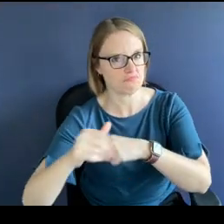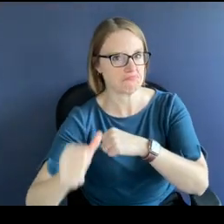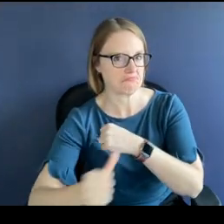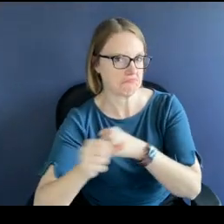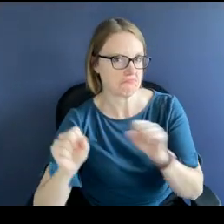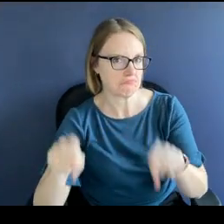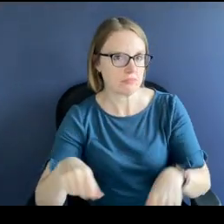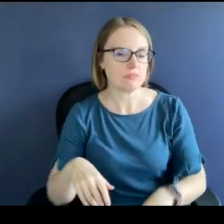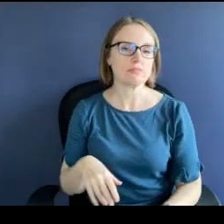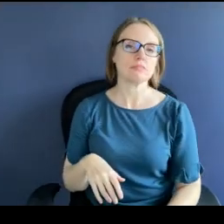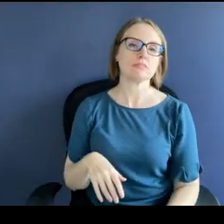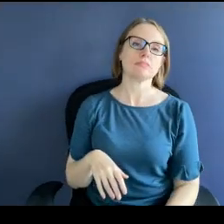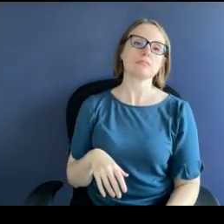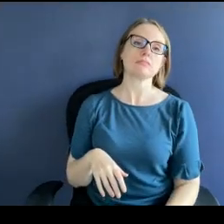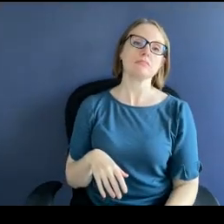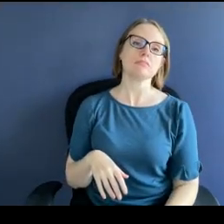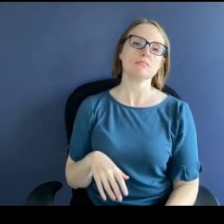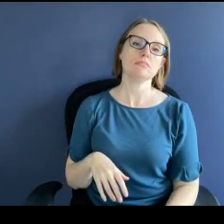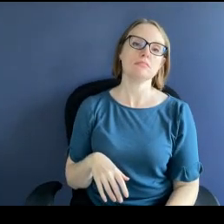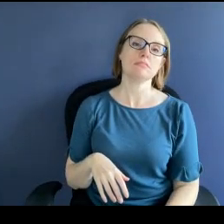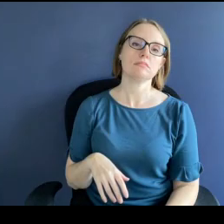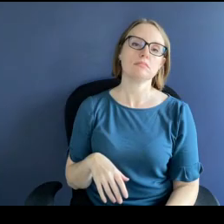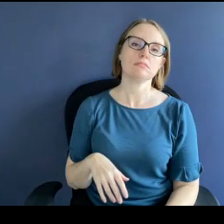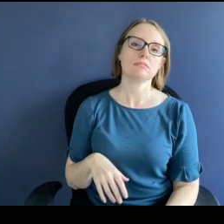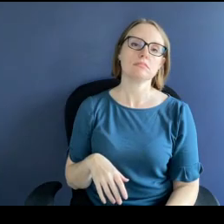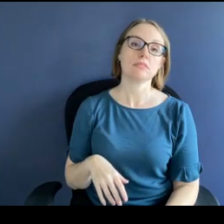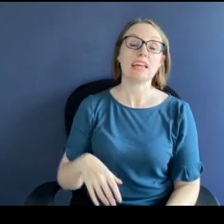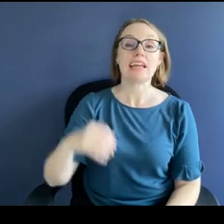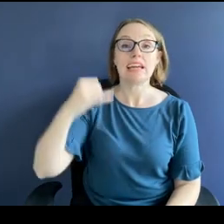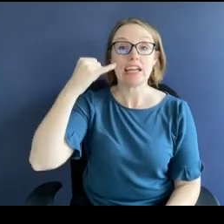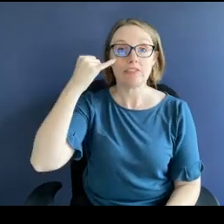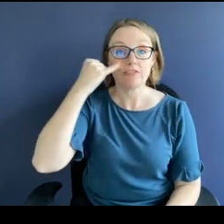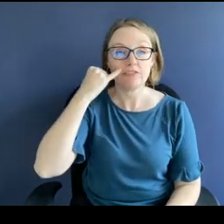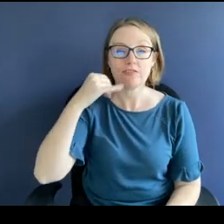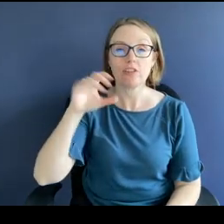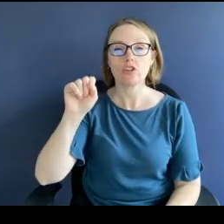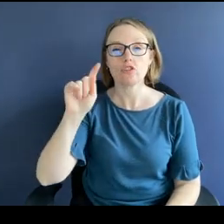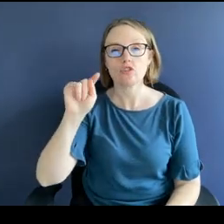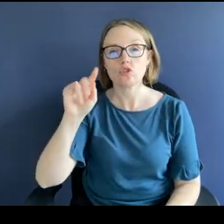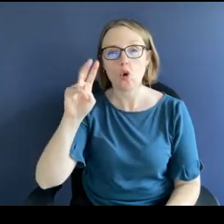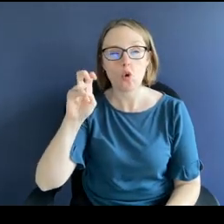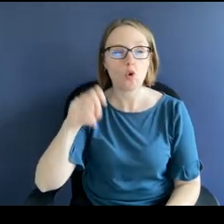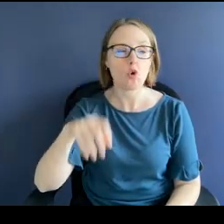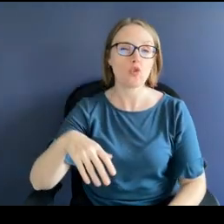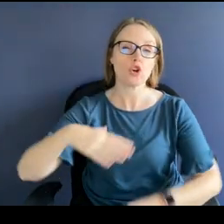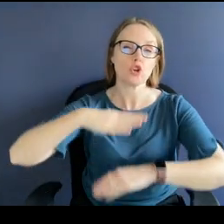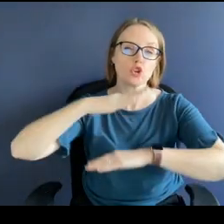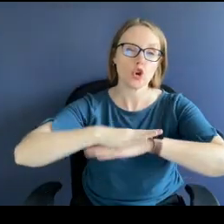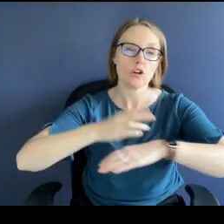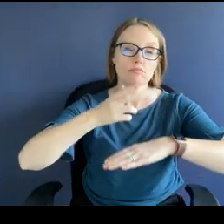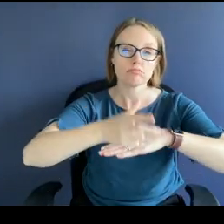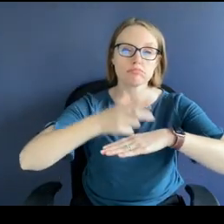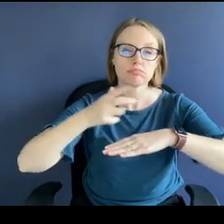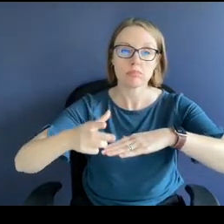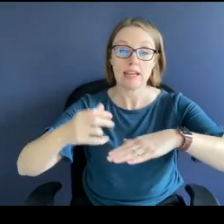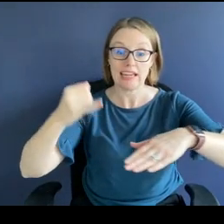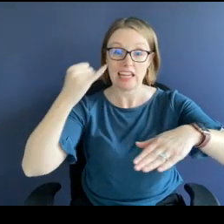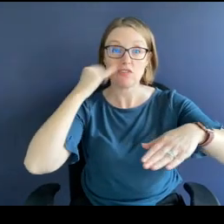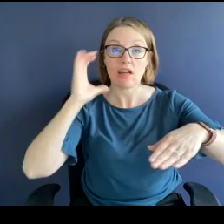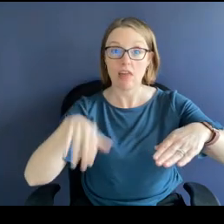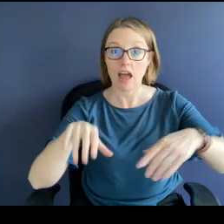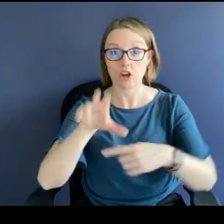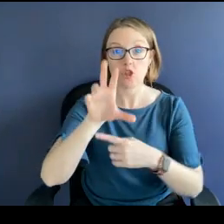CFS at ranges and cooktops not centered. If the 30 by 48